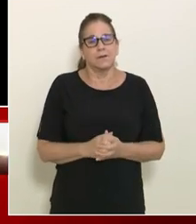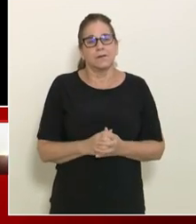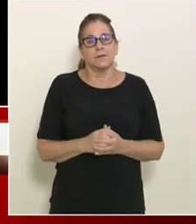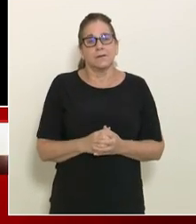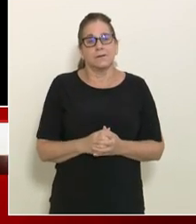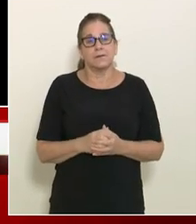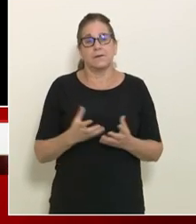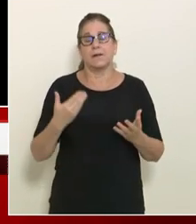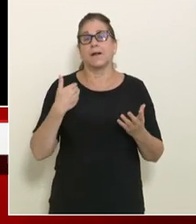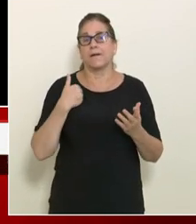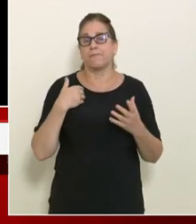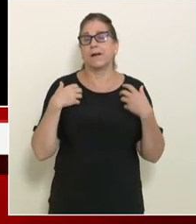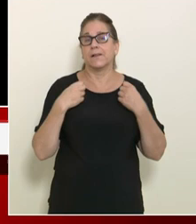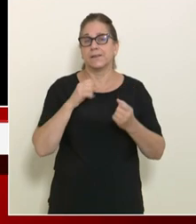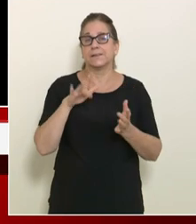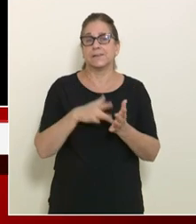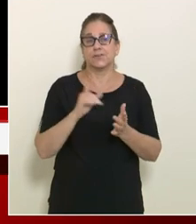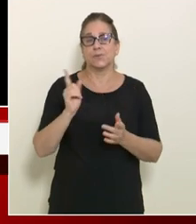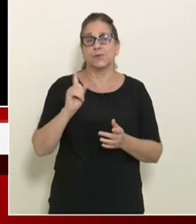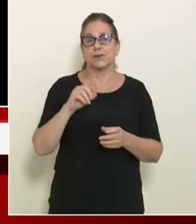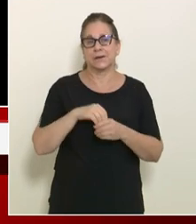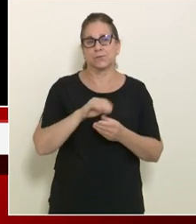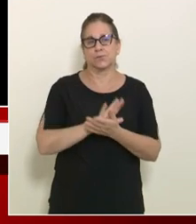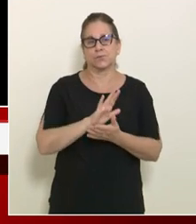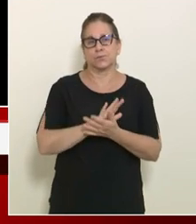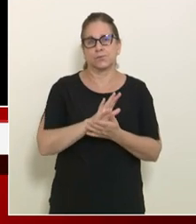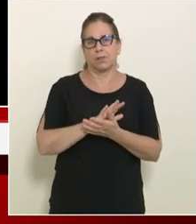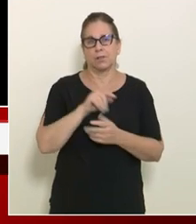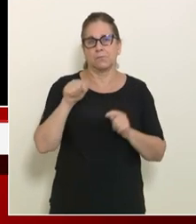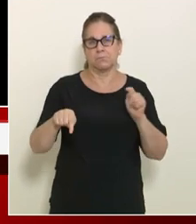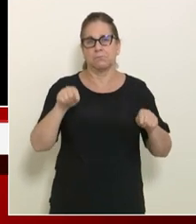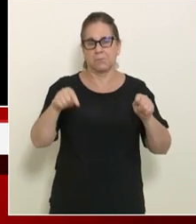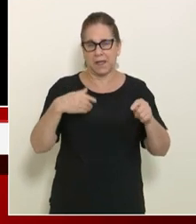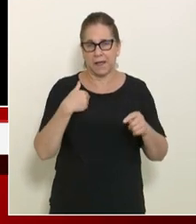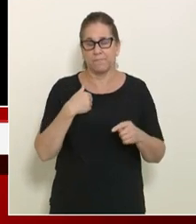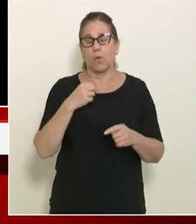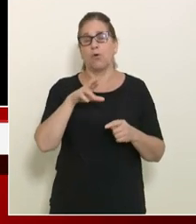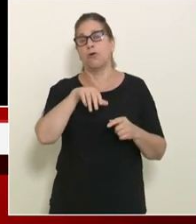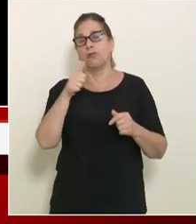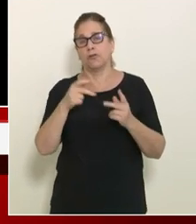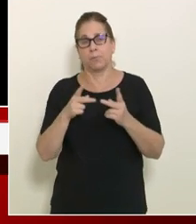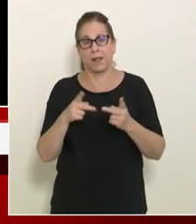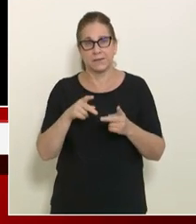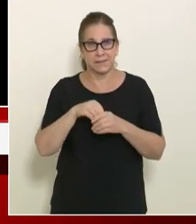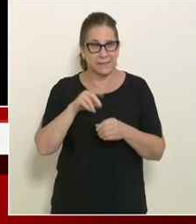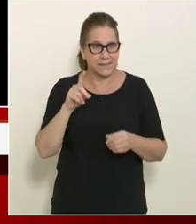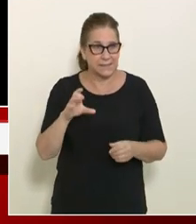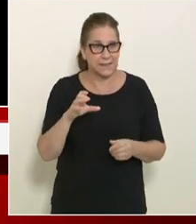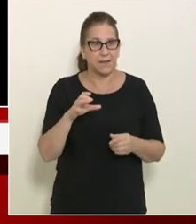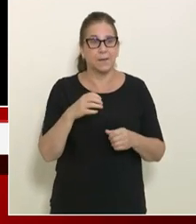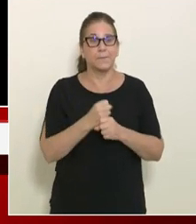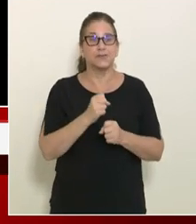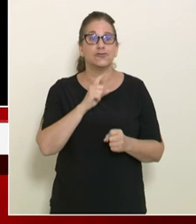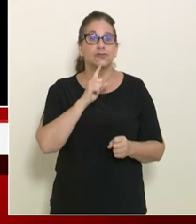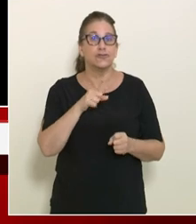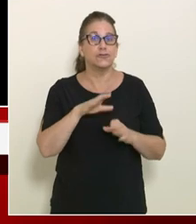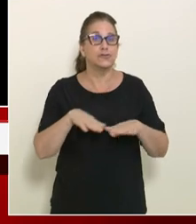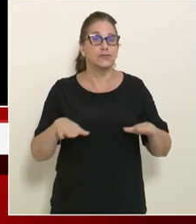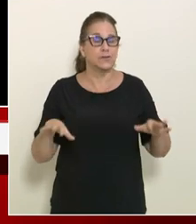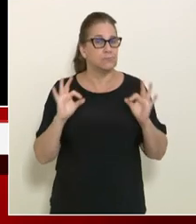are located in the district to have their children be on schedule. While learning will begin virtually,